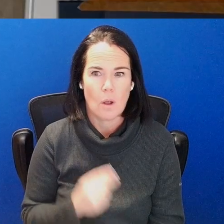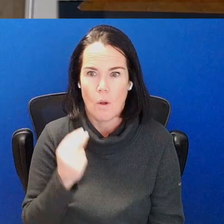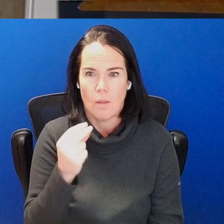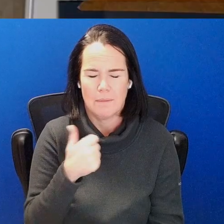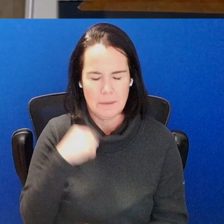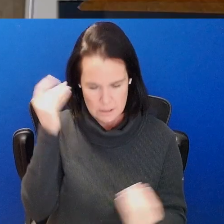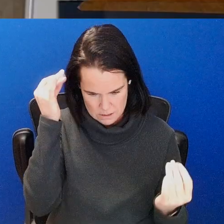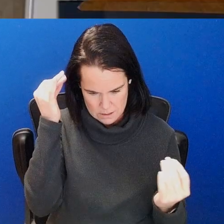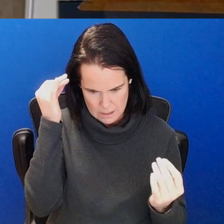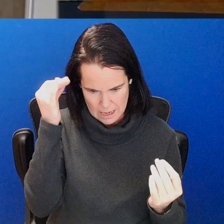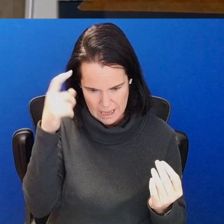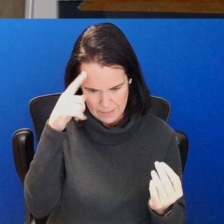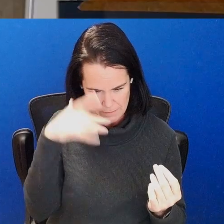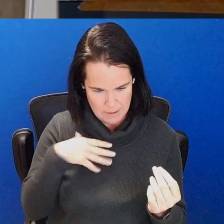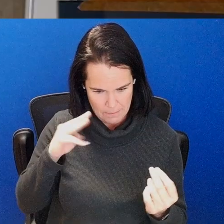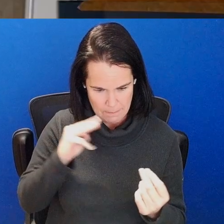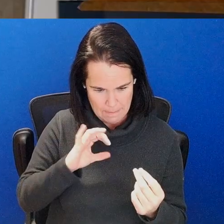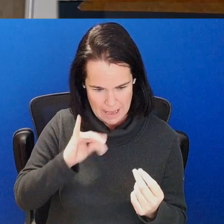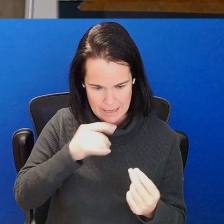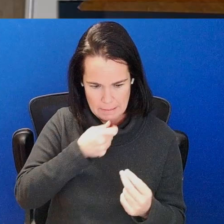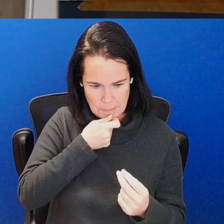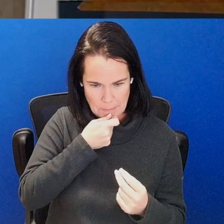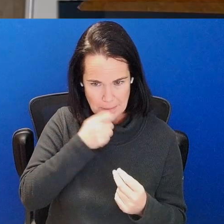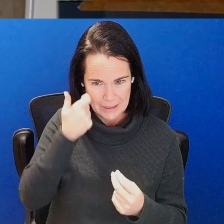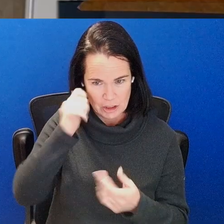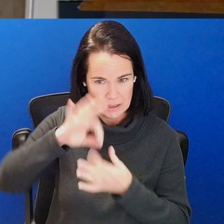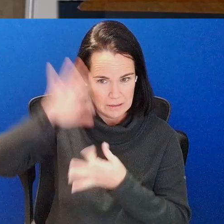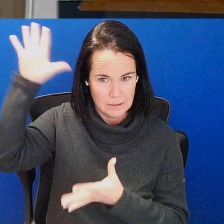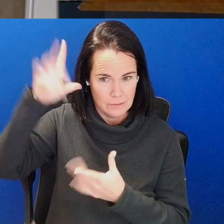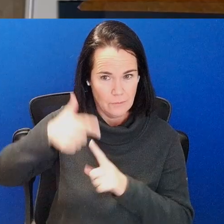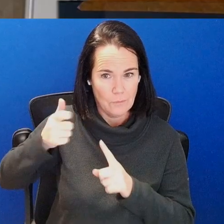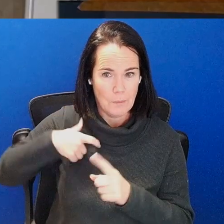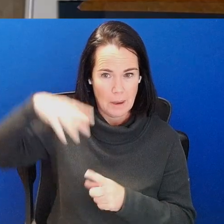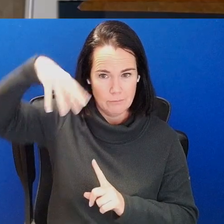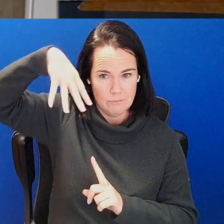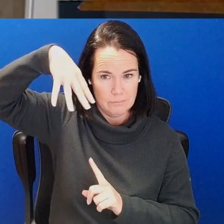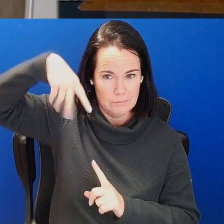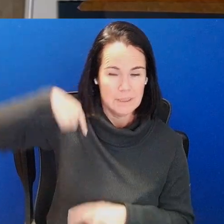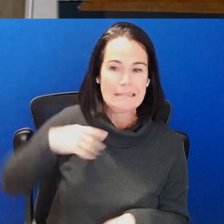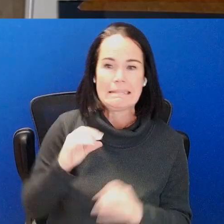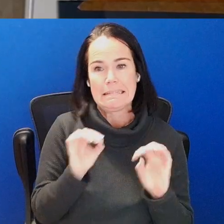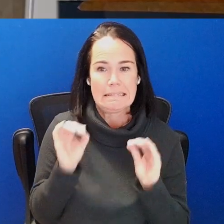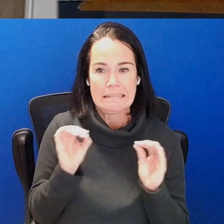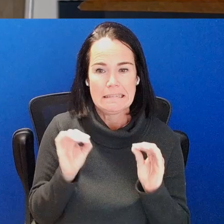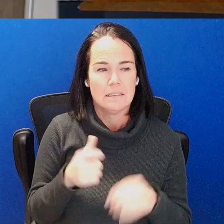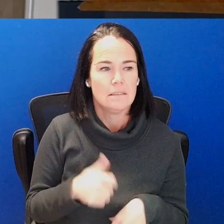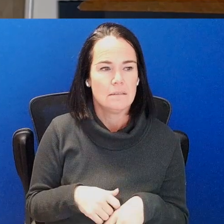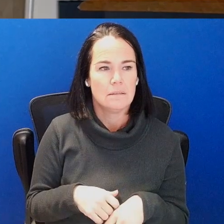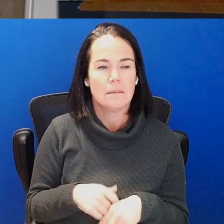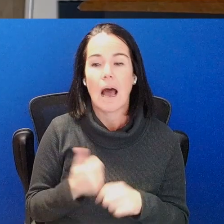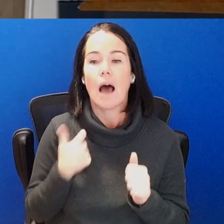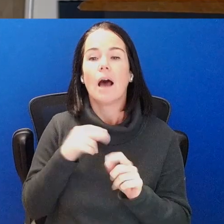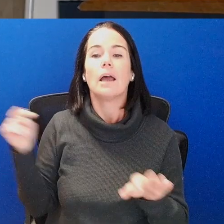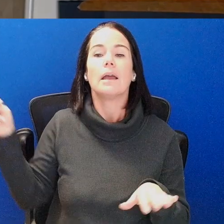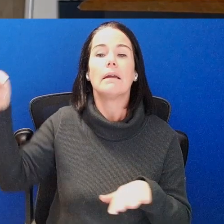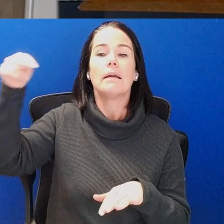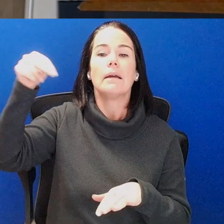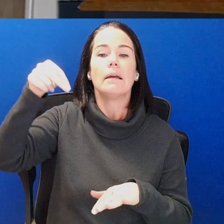All of a sudden, I'm like freaking out because I think my mic just disconnected from my video recorder, but I could check